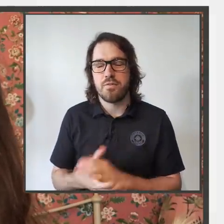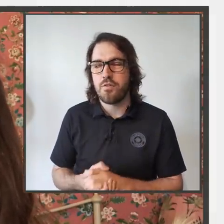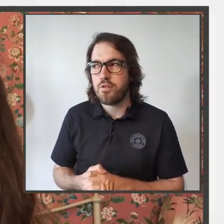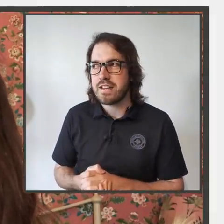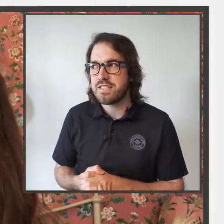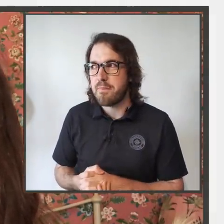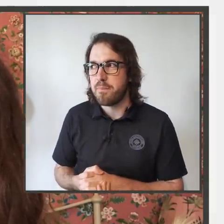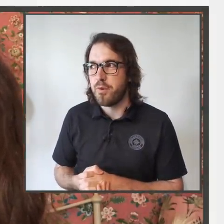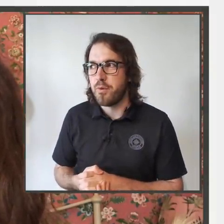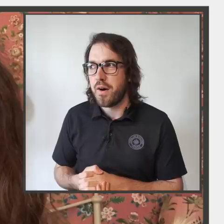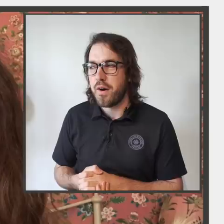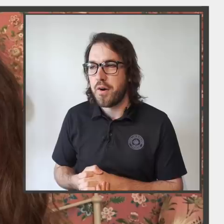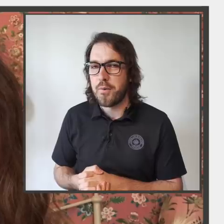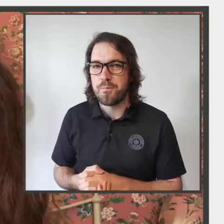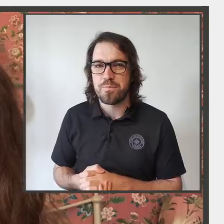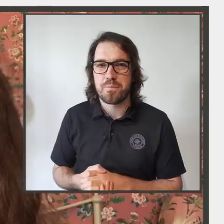So, for example,